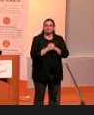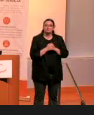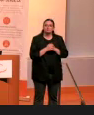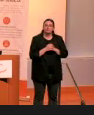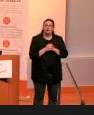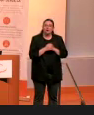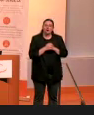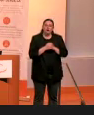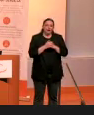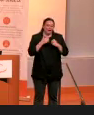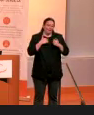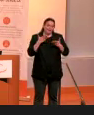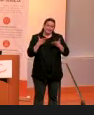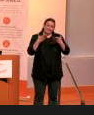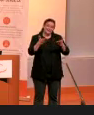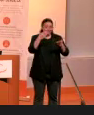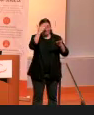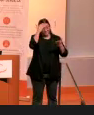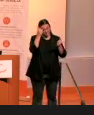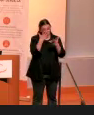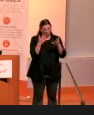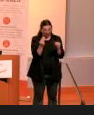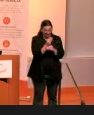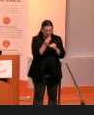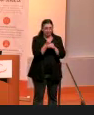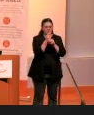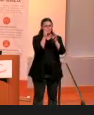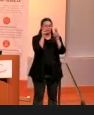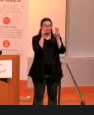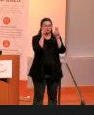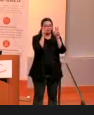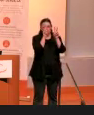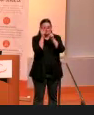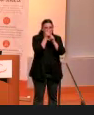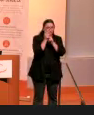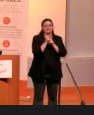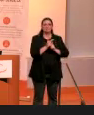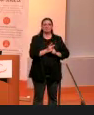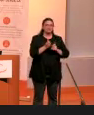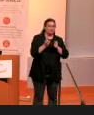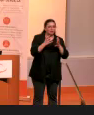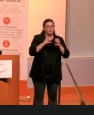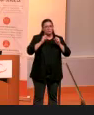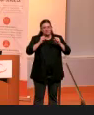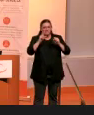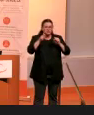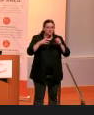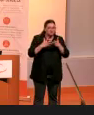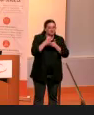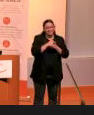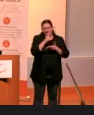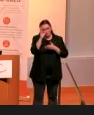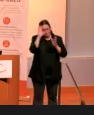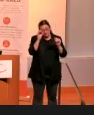And again, I bring this up, it's a lot of math to calculate how many METs of exercise you're supposed to get. And I don't expect anyone